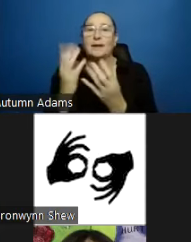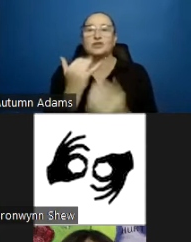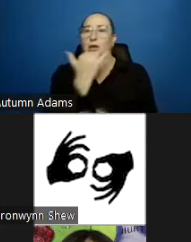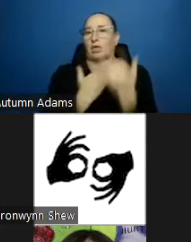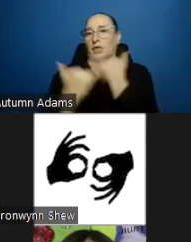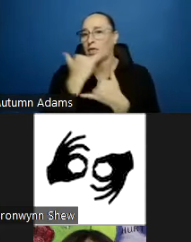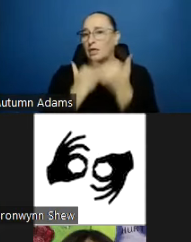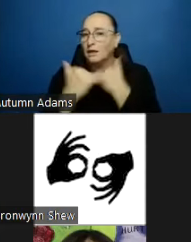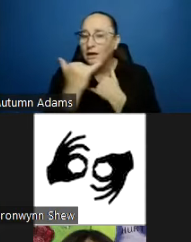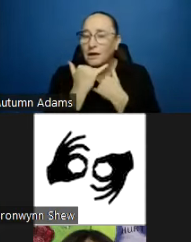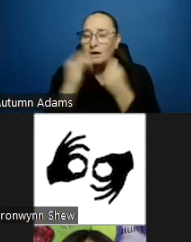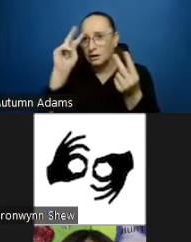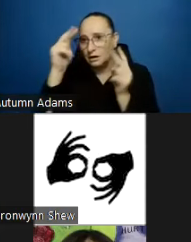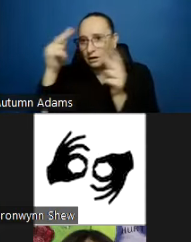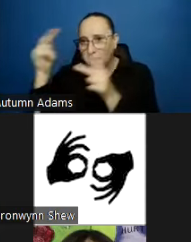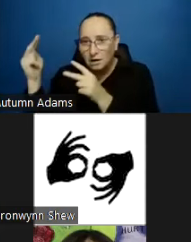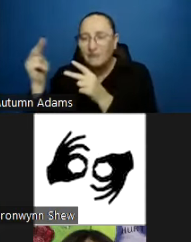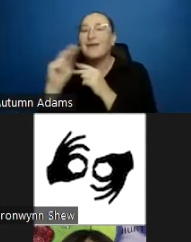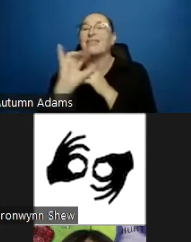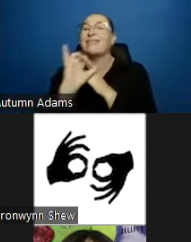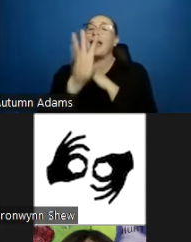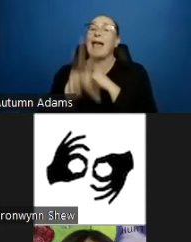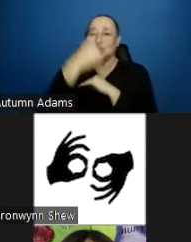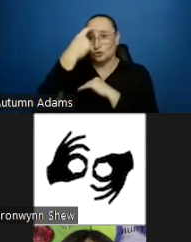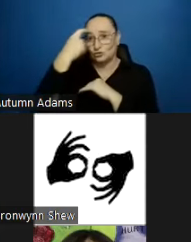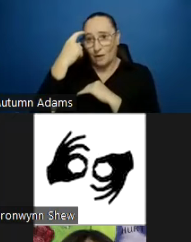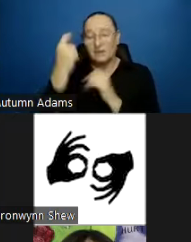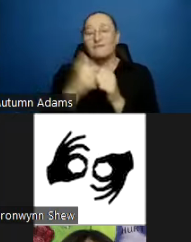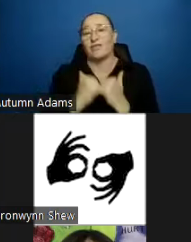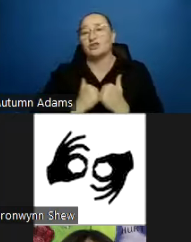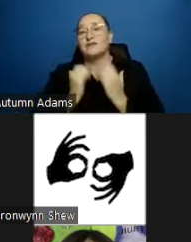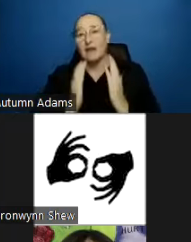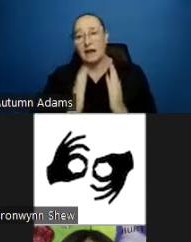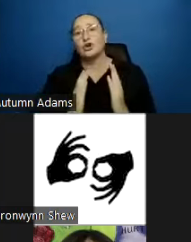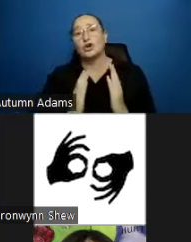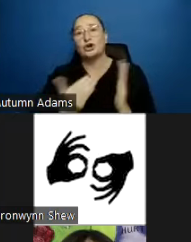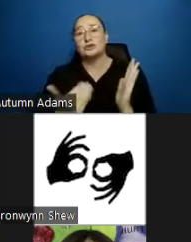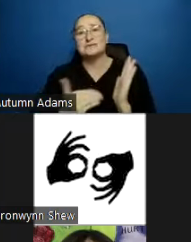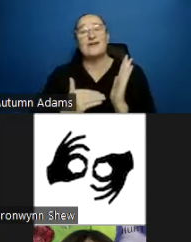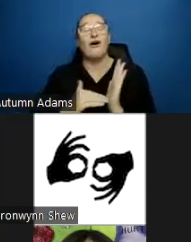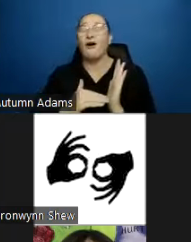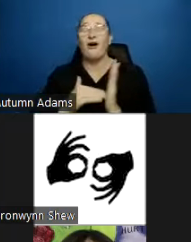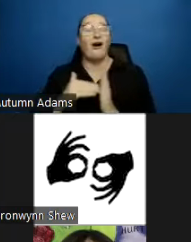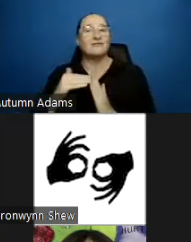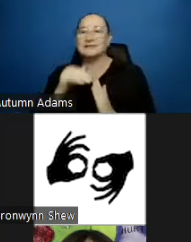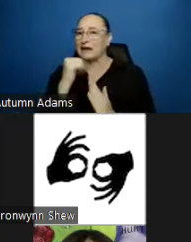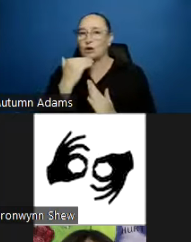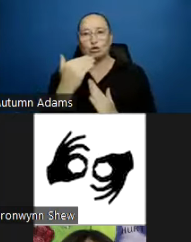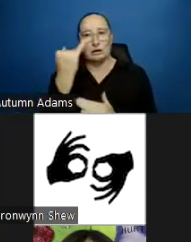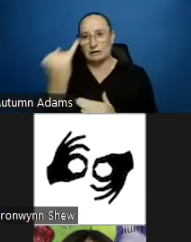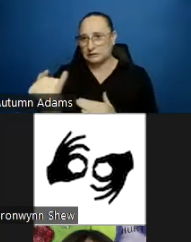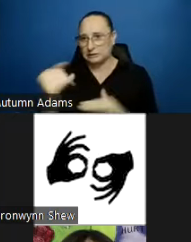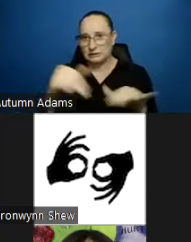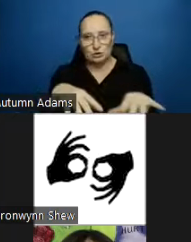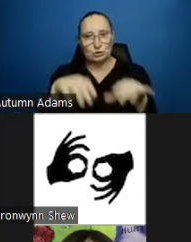that adds to the trauma for the deaf survivors. And it's often not a good idea to take that